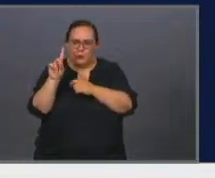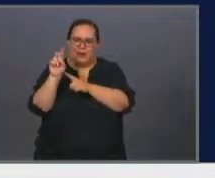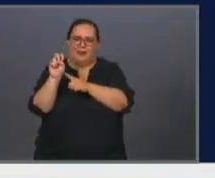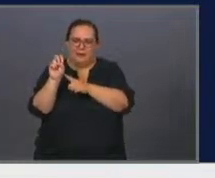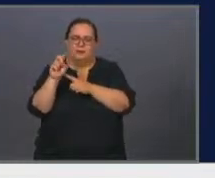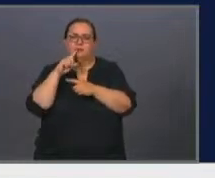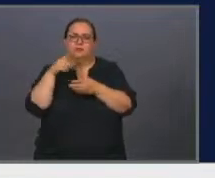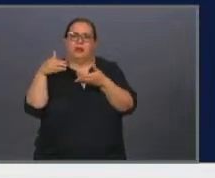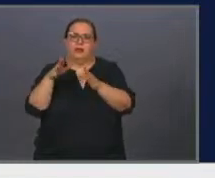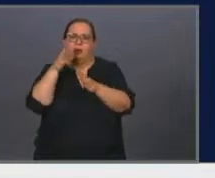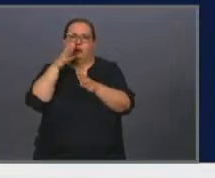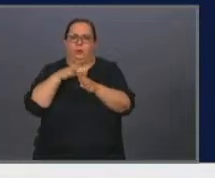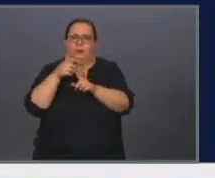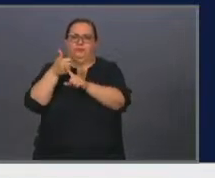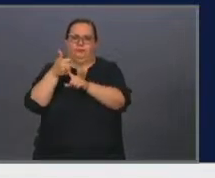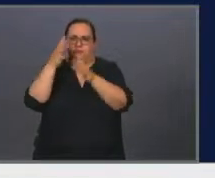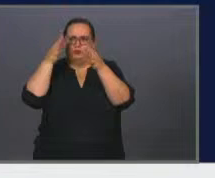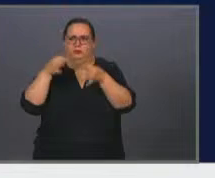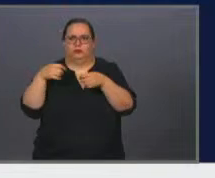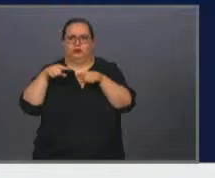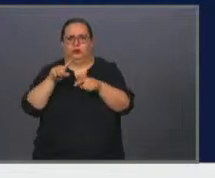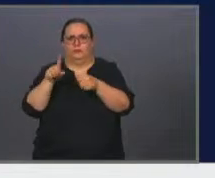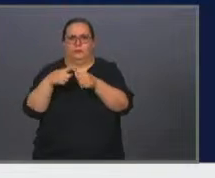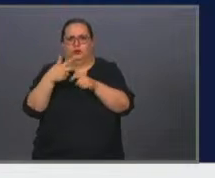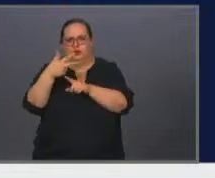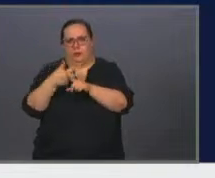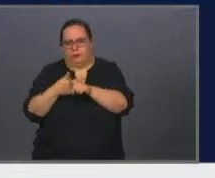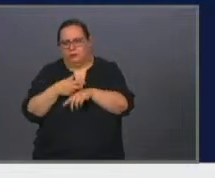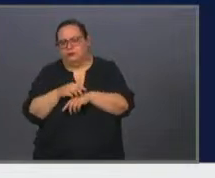the call in the first trimester.